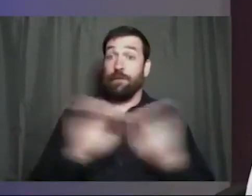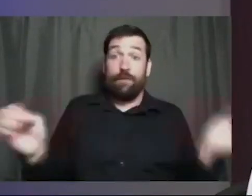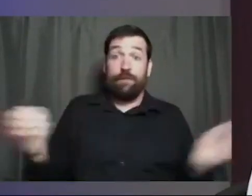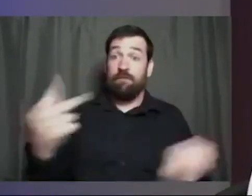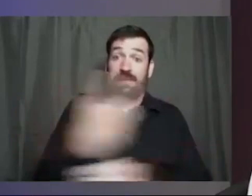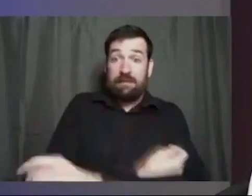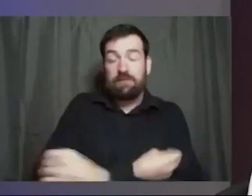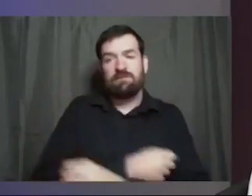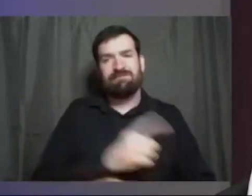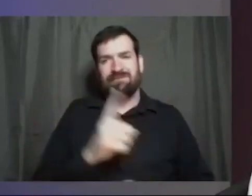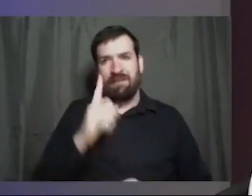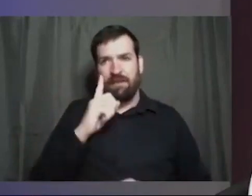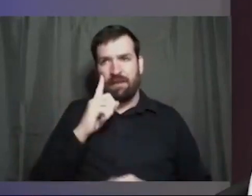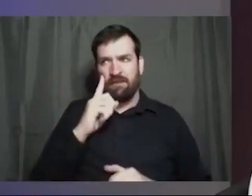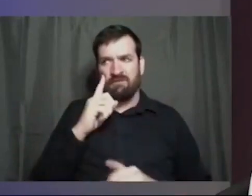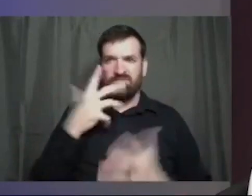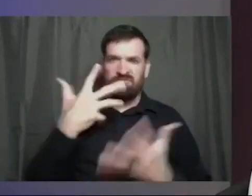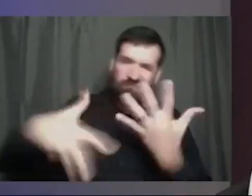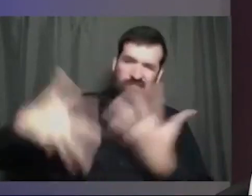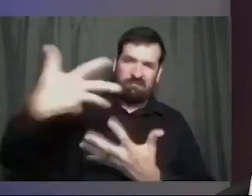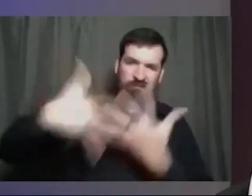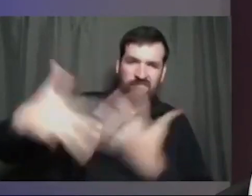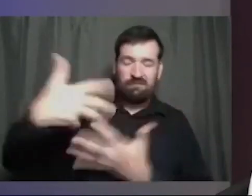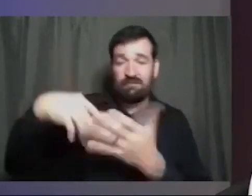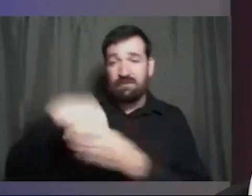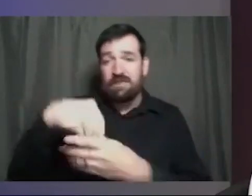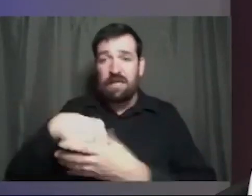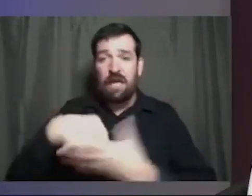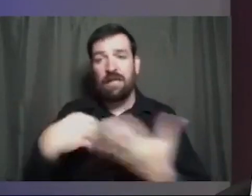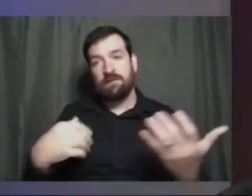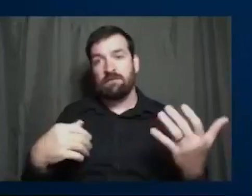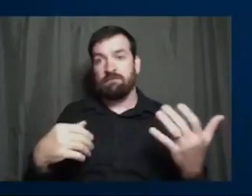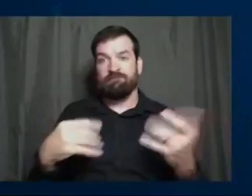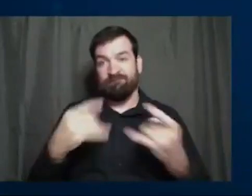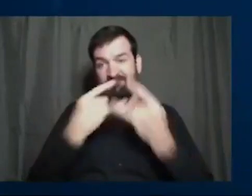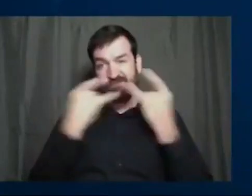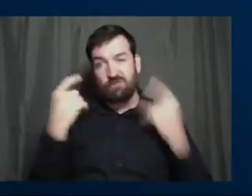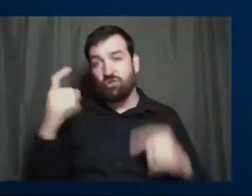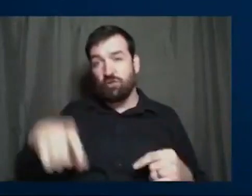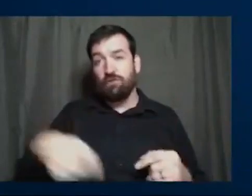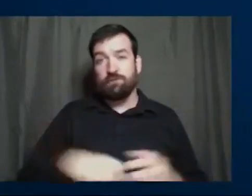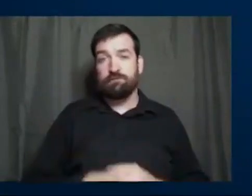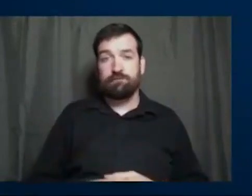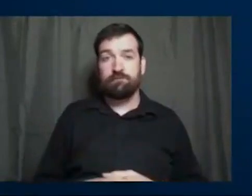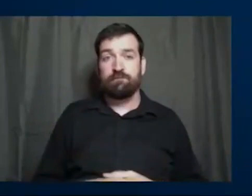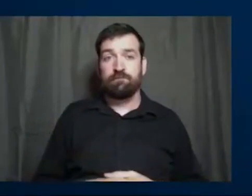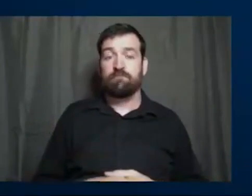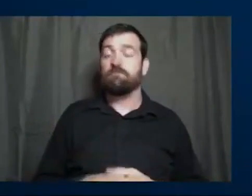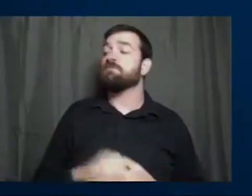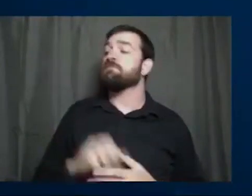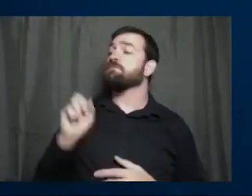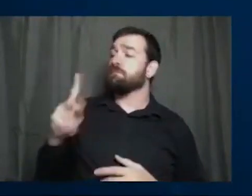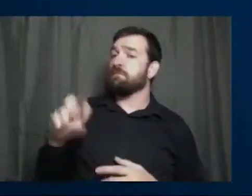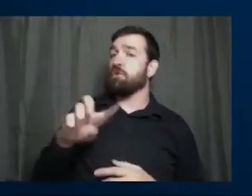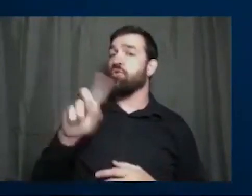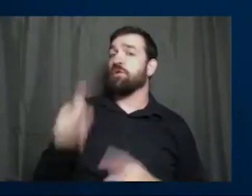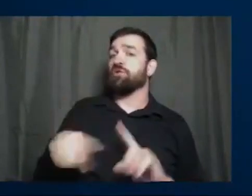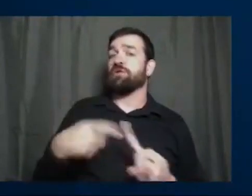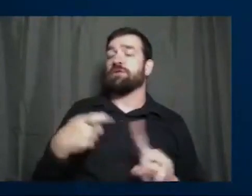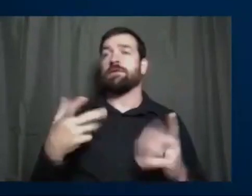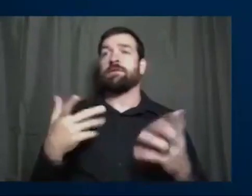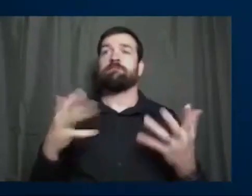crowded spaces, particularly inside, you need to continue to wear your mask. Okay, and this question is kind of